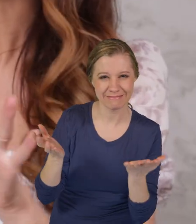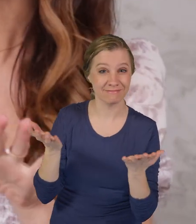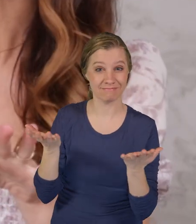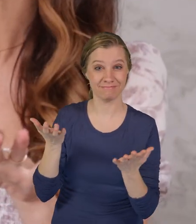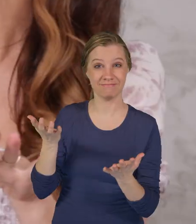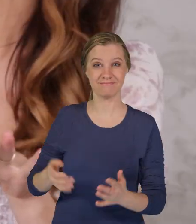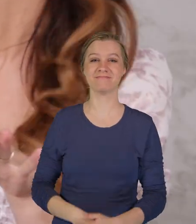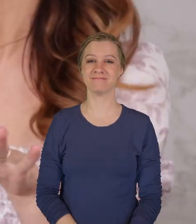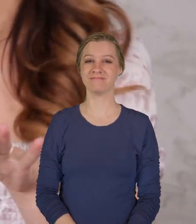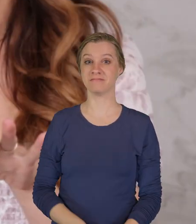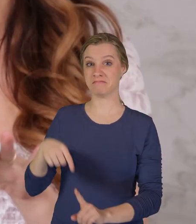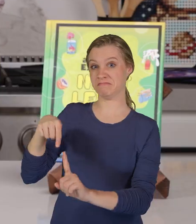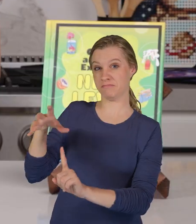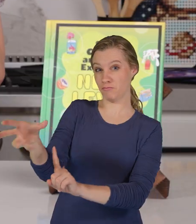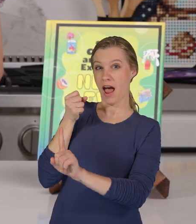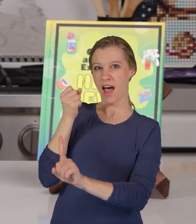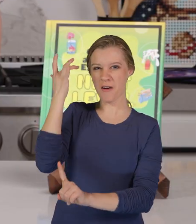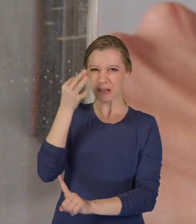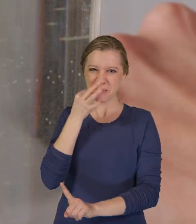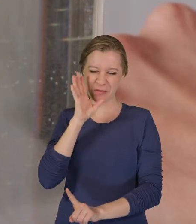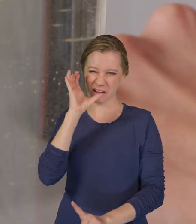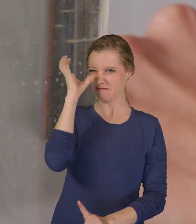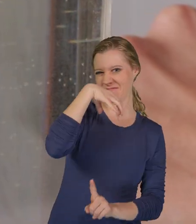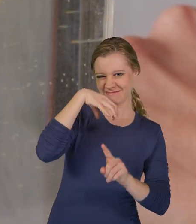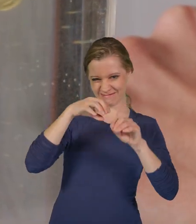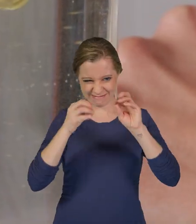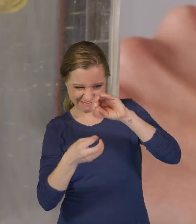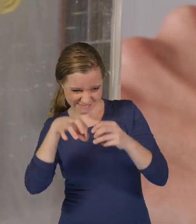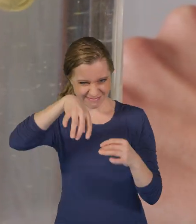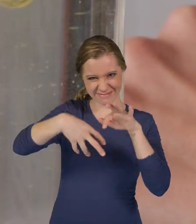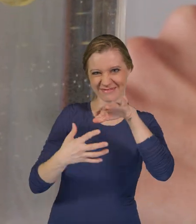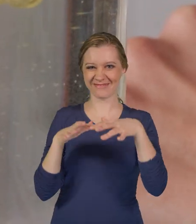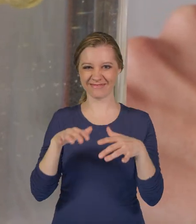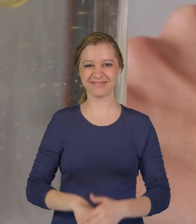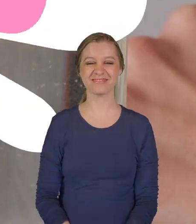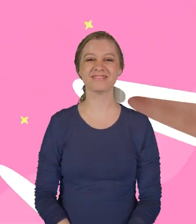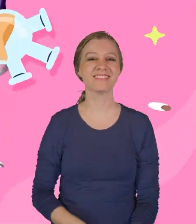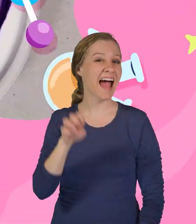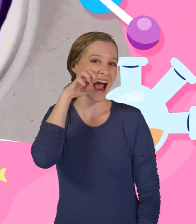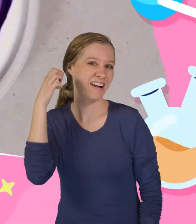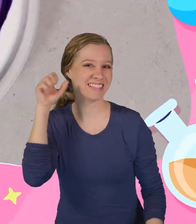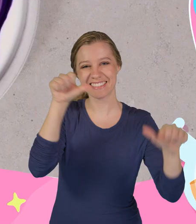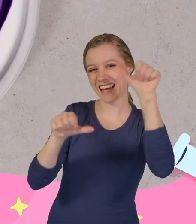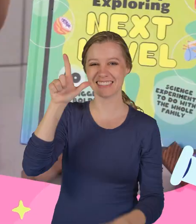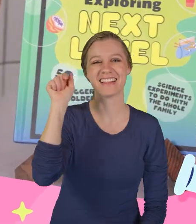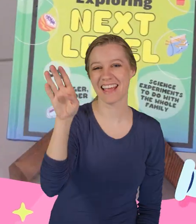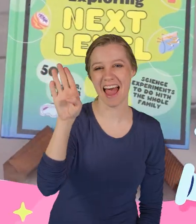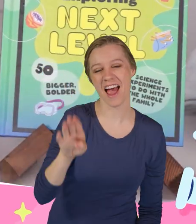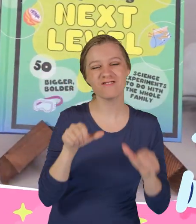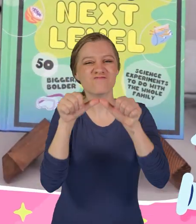know, it's very specific, because things are about to get weird.